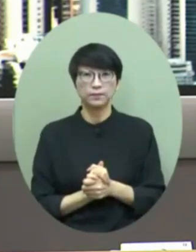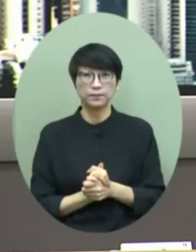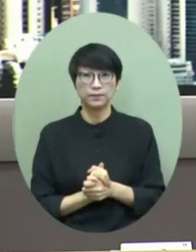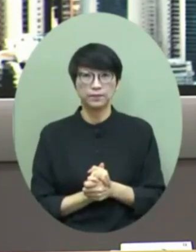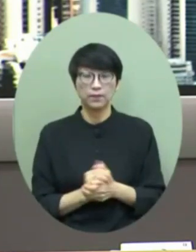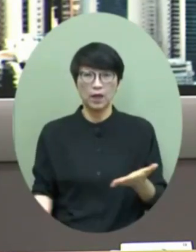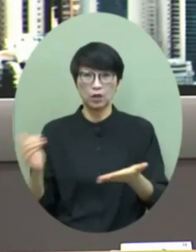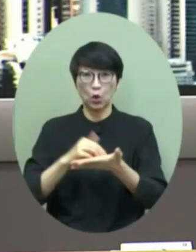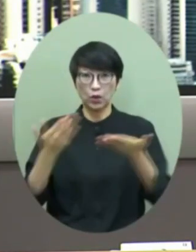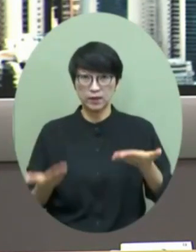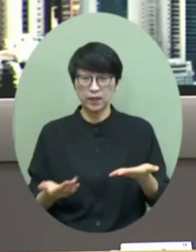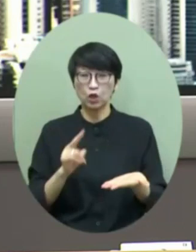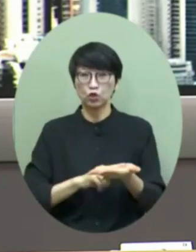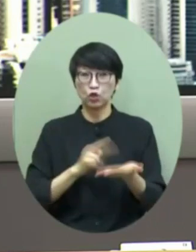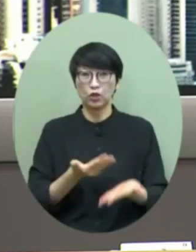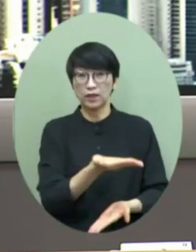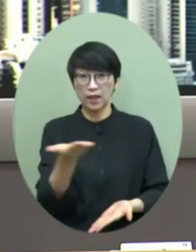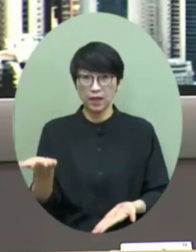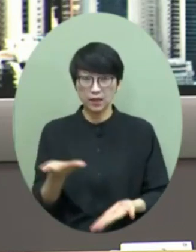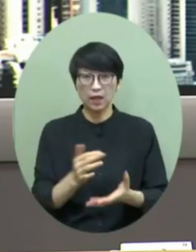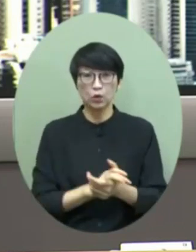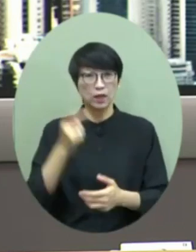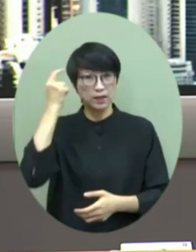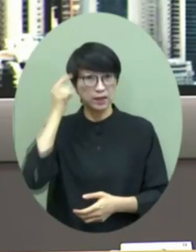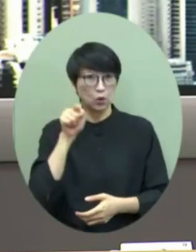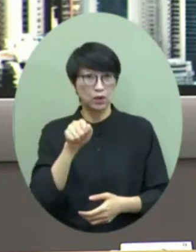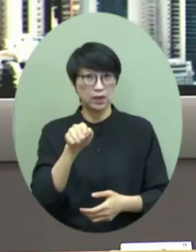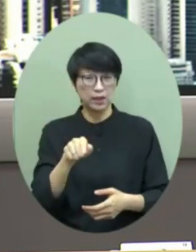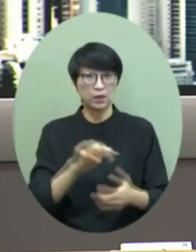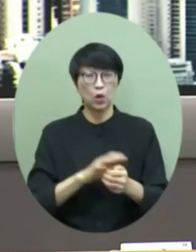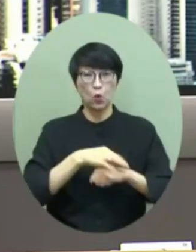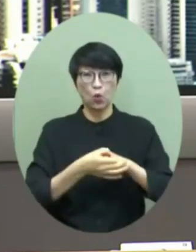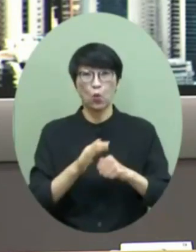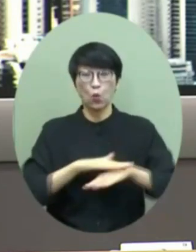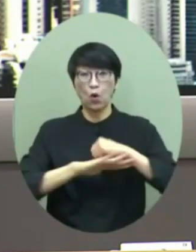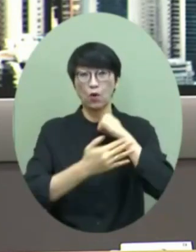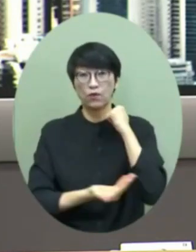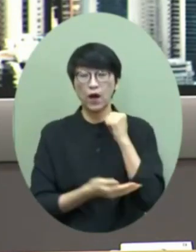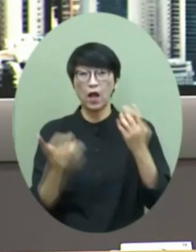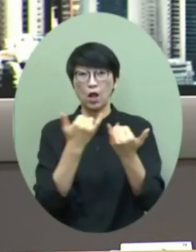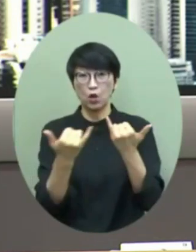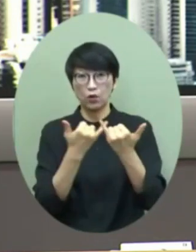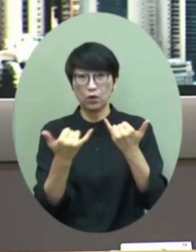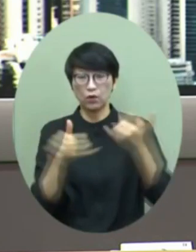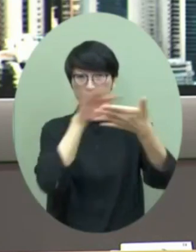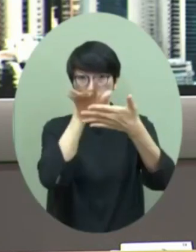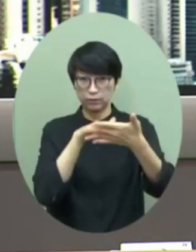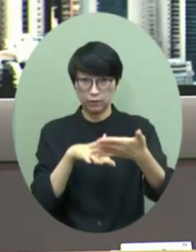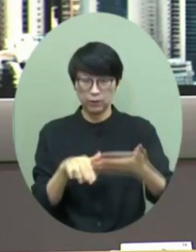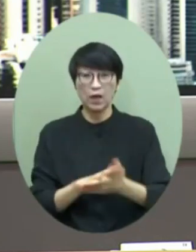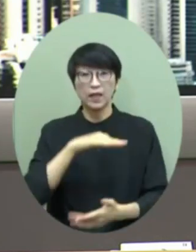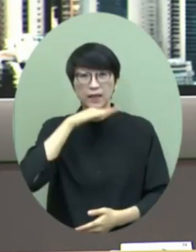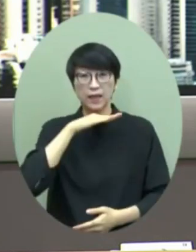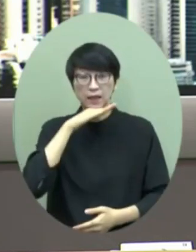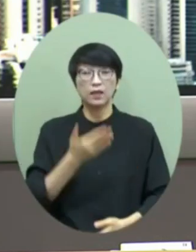that you would have seen the content of the law, and the law comes into effect immediately. I'm sure by now you've had a